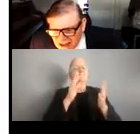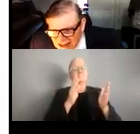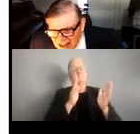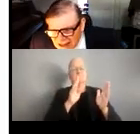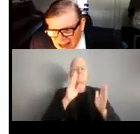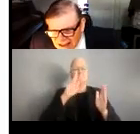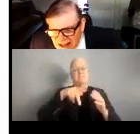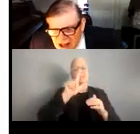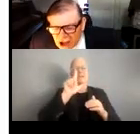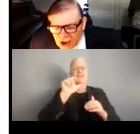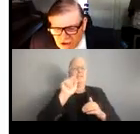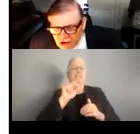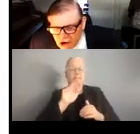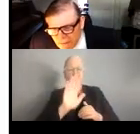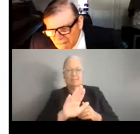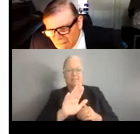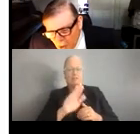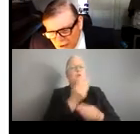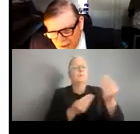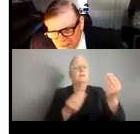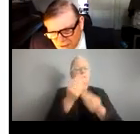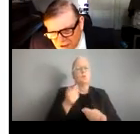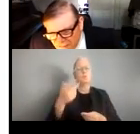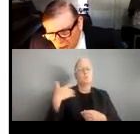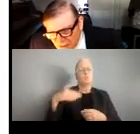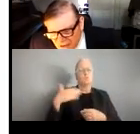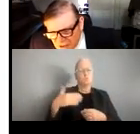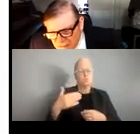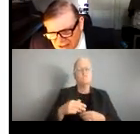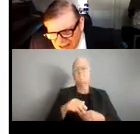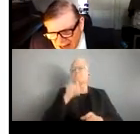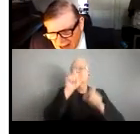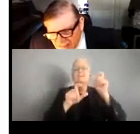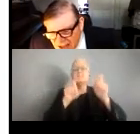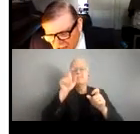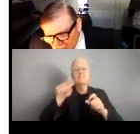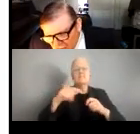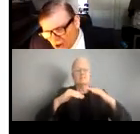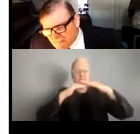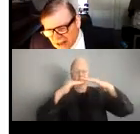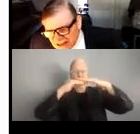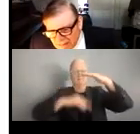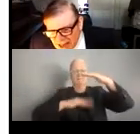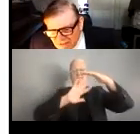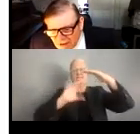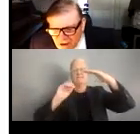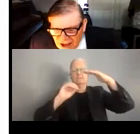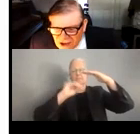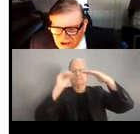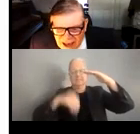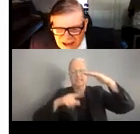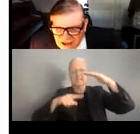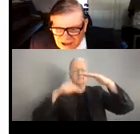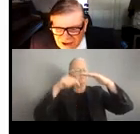from 1988, a huge drop in ordinary people's, the bottom 50% income, slowly picked up again from